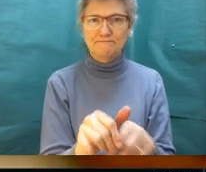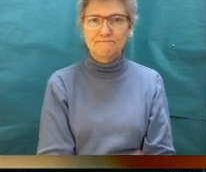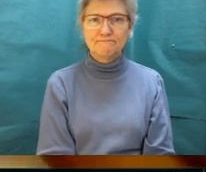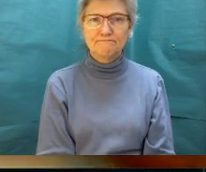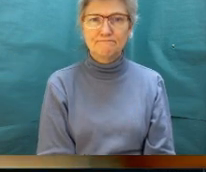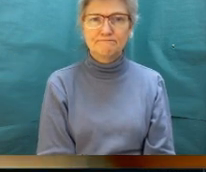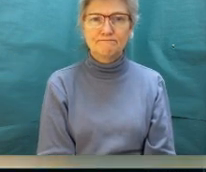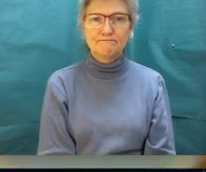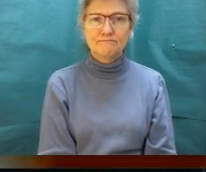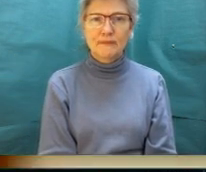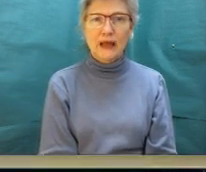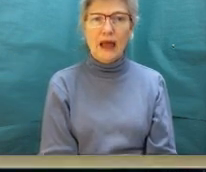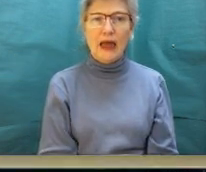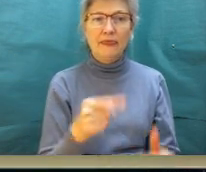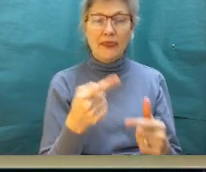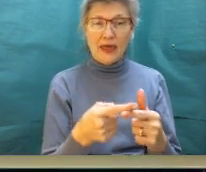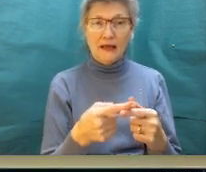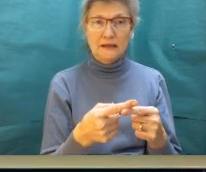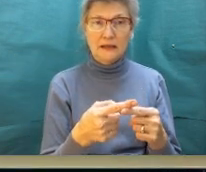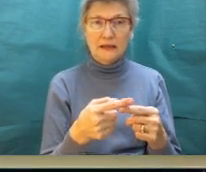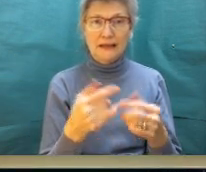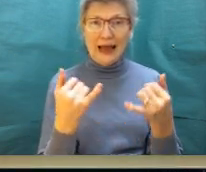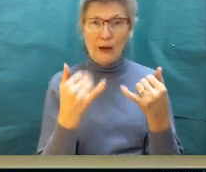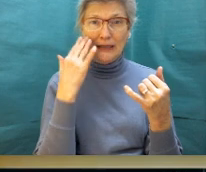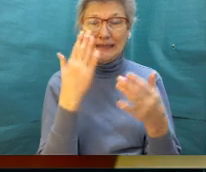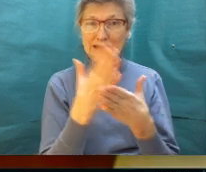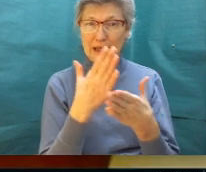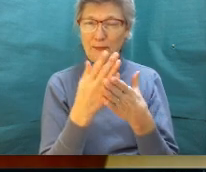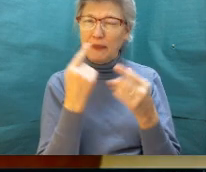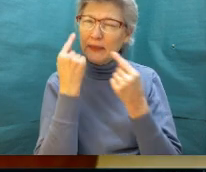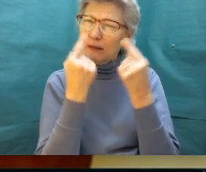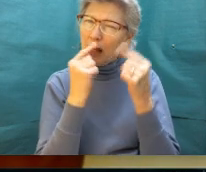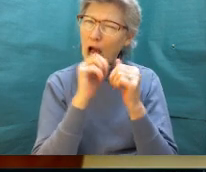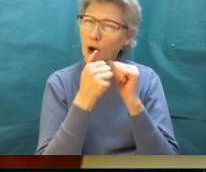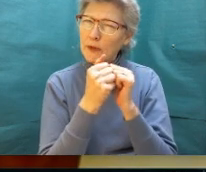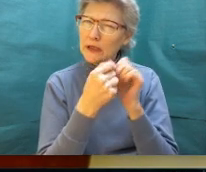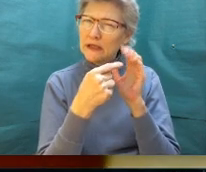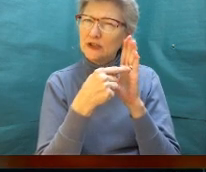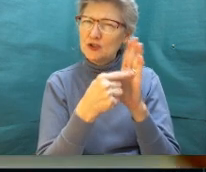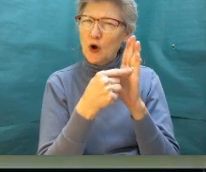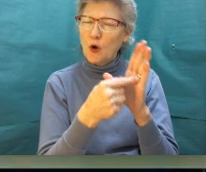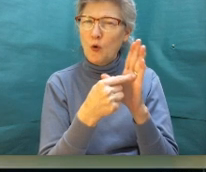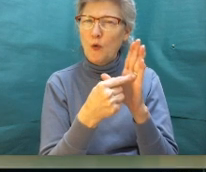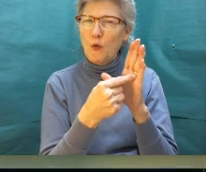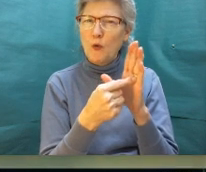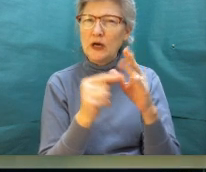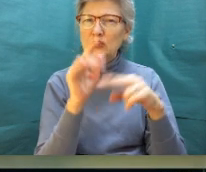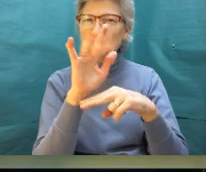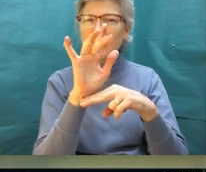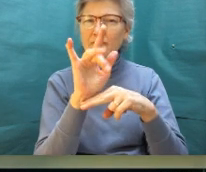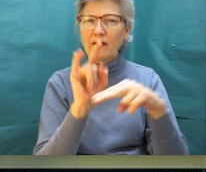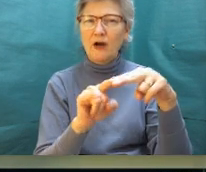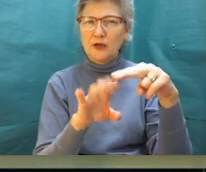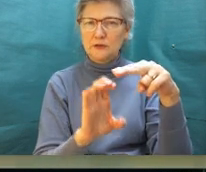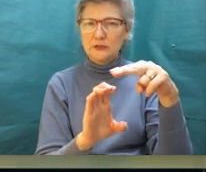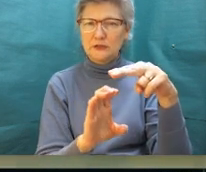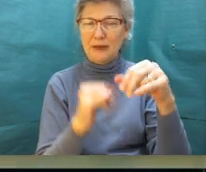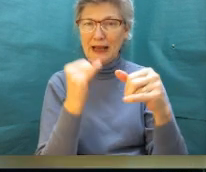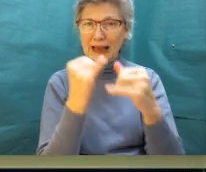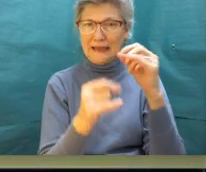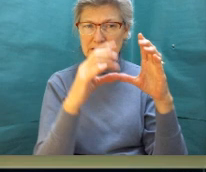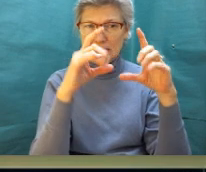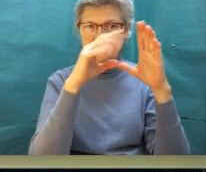4. And now I need to stop and think about how I'm going to fill in my last model here. And